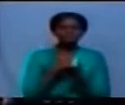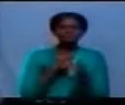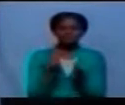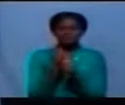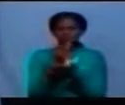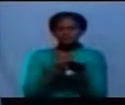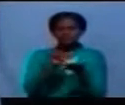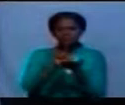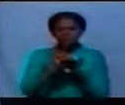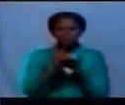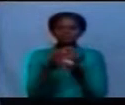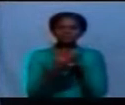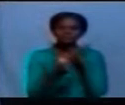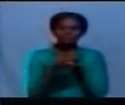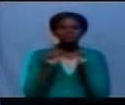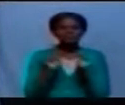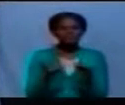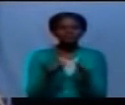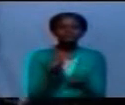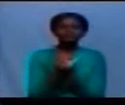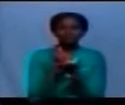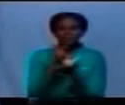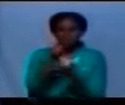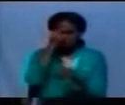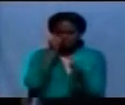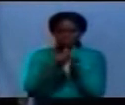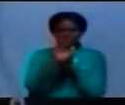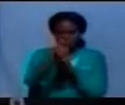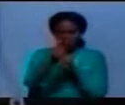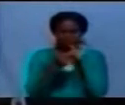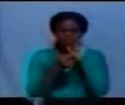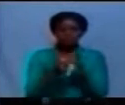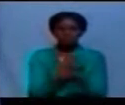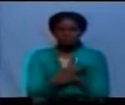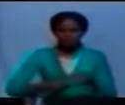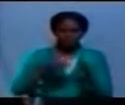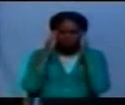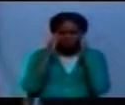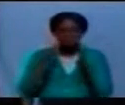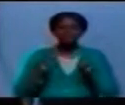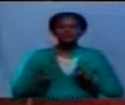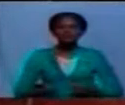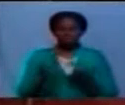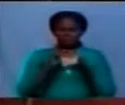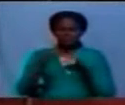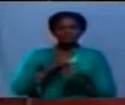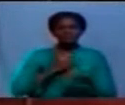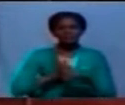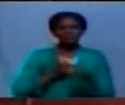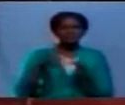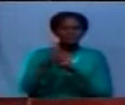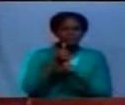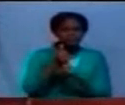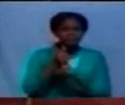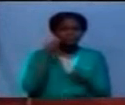will smile at you and they'll be able to help you because you have shown commitment that at a personal level, I want to achieve this